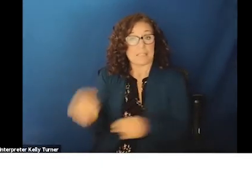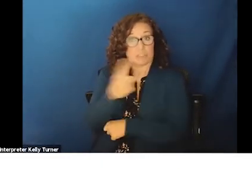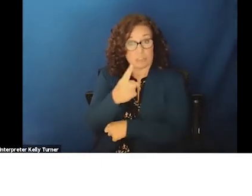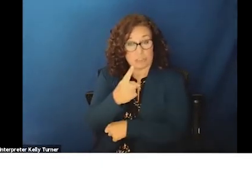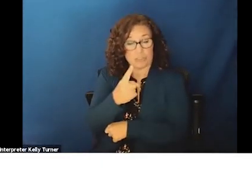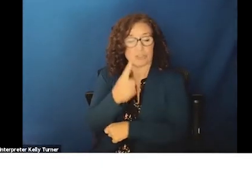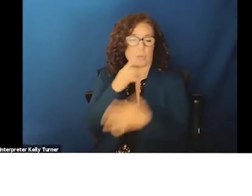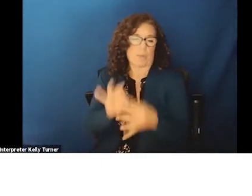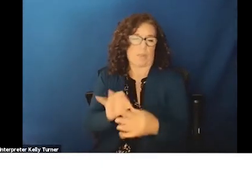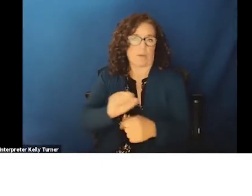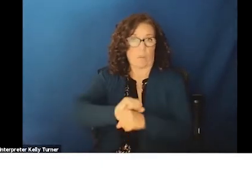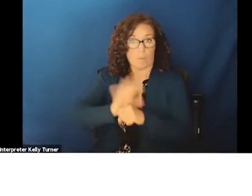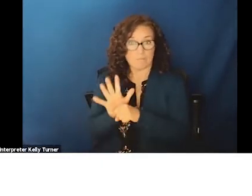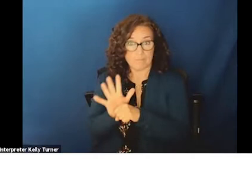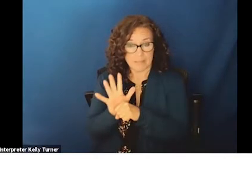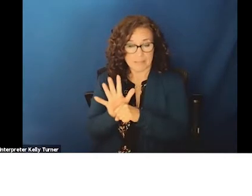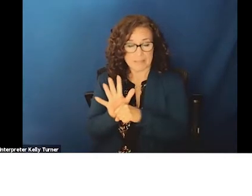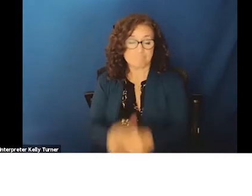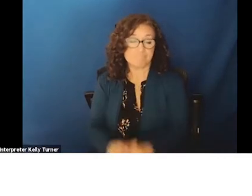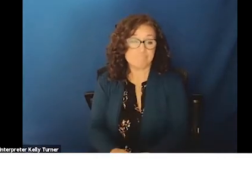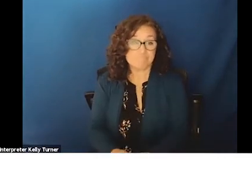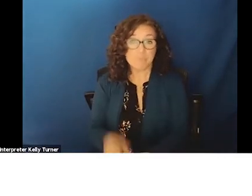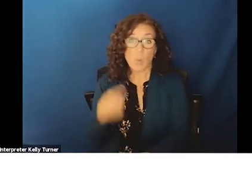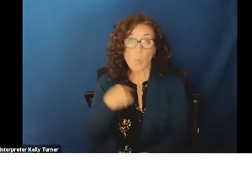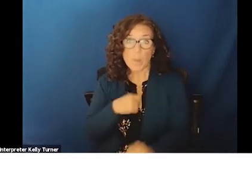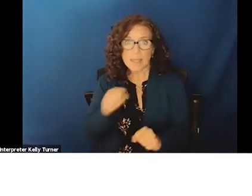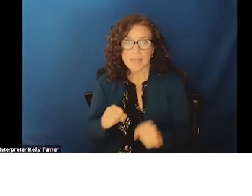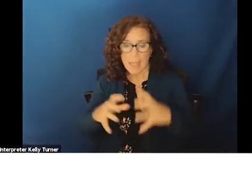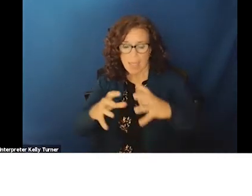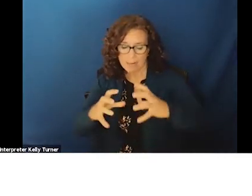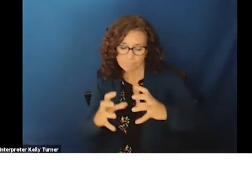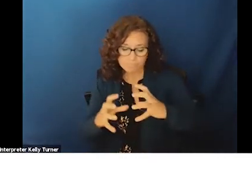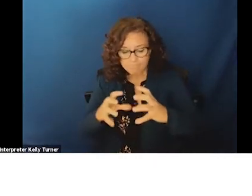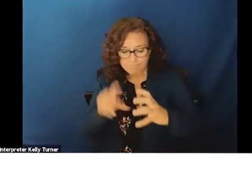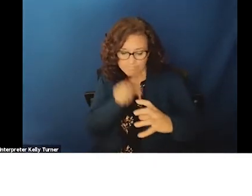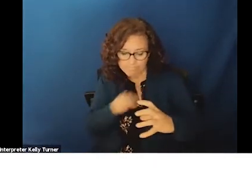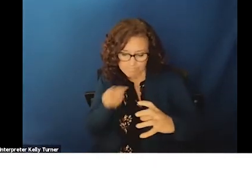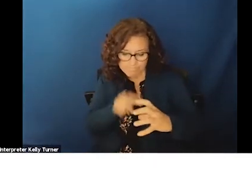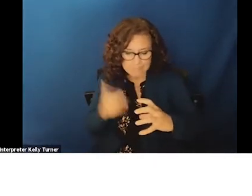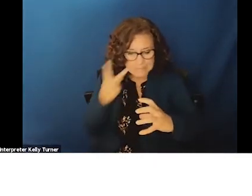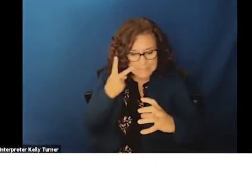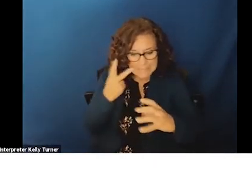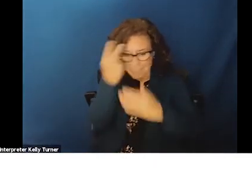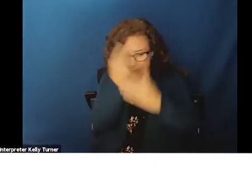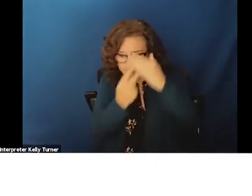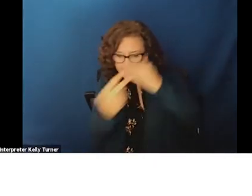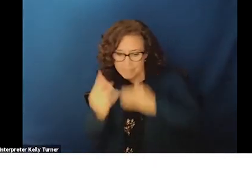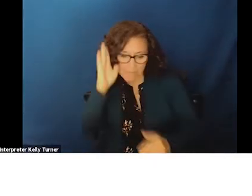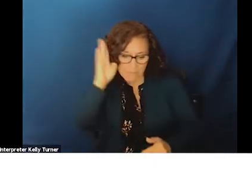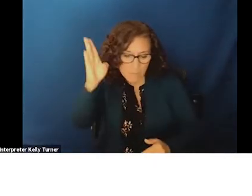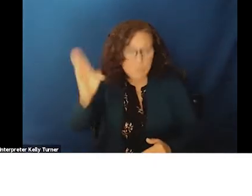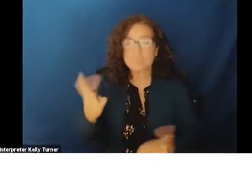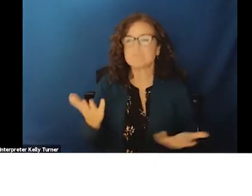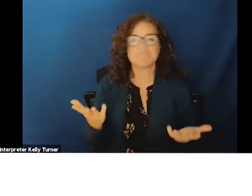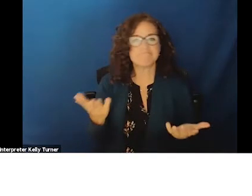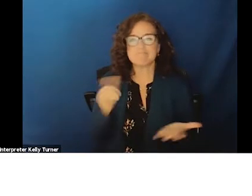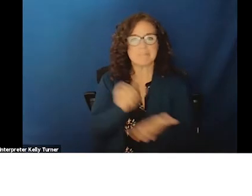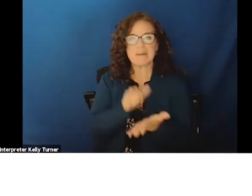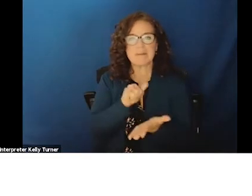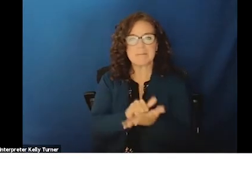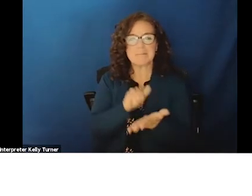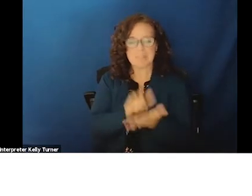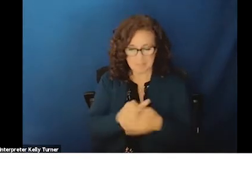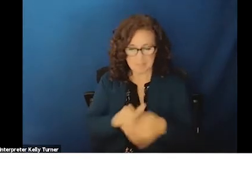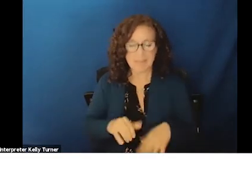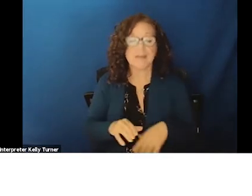No, we don't. We do not have a crystal ball. People ask me that often. I don't. But what we do know is that our understanding of